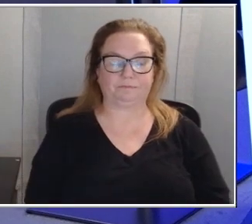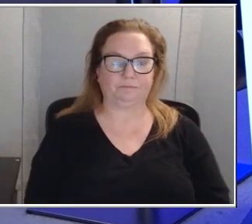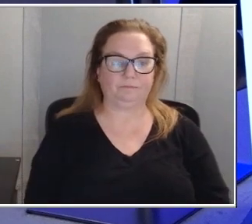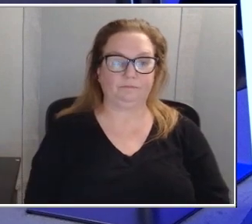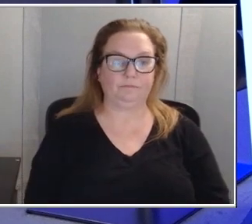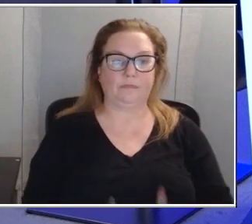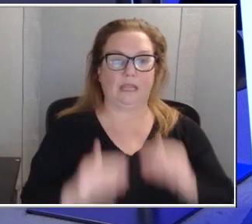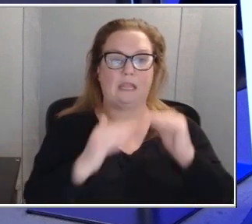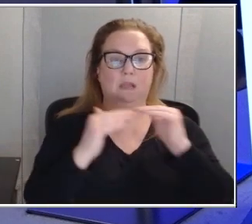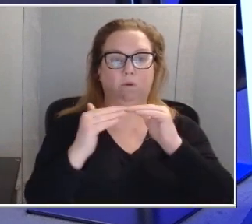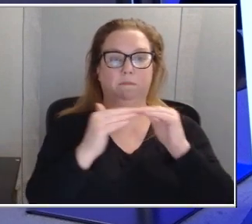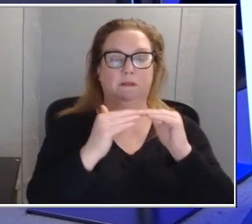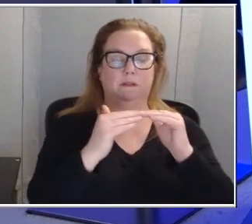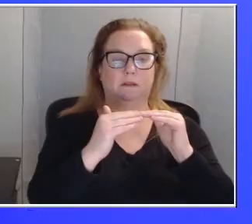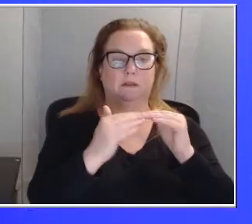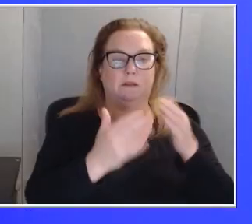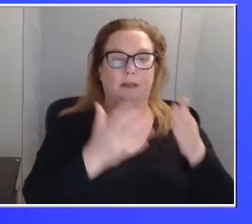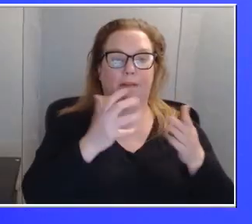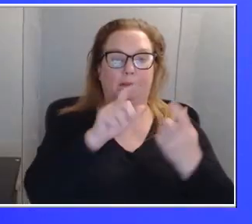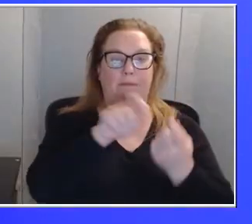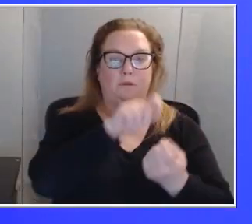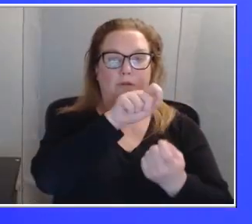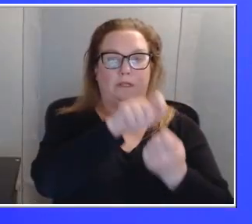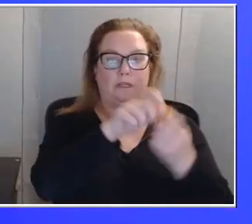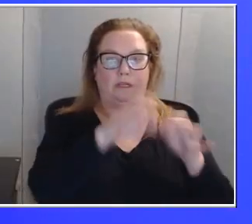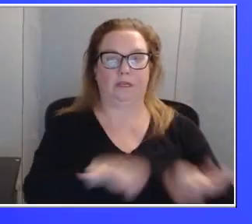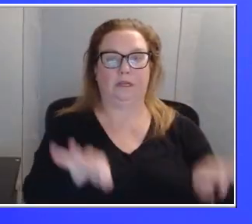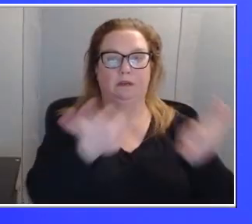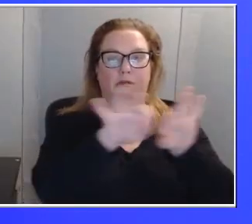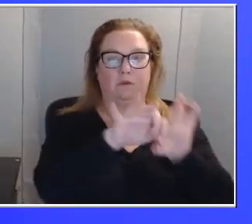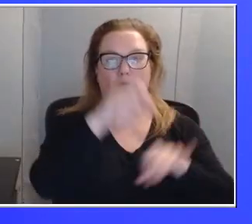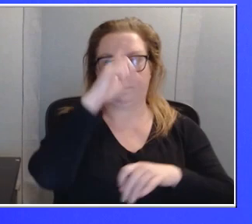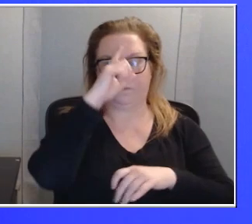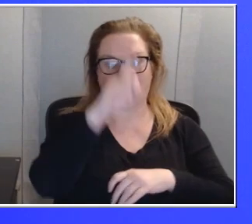equitability, and actually maybe particularly importantly for